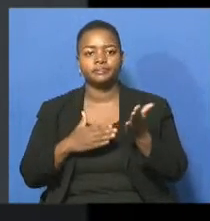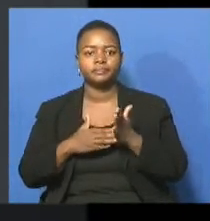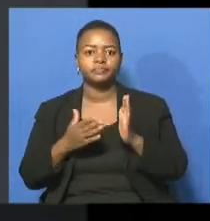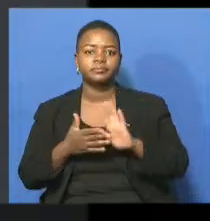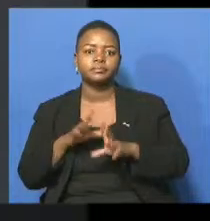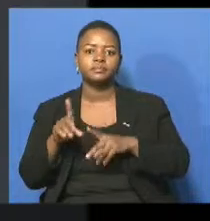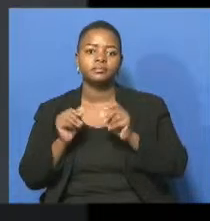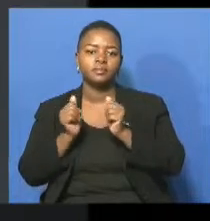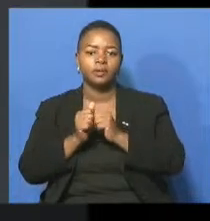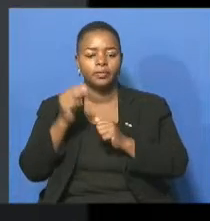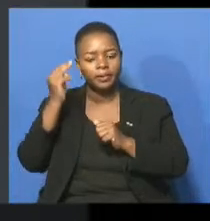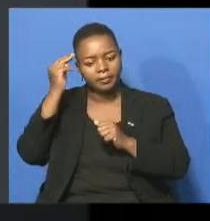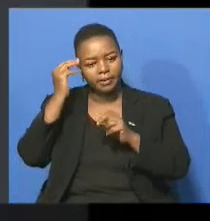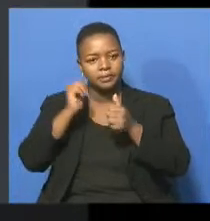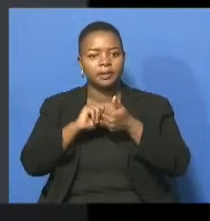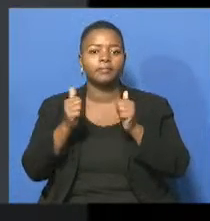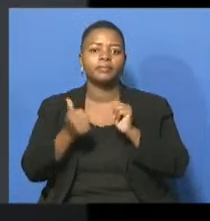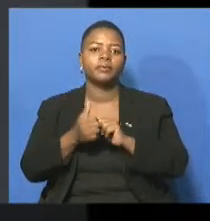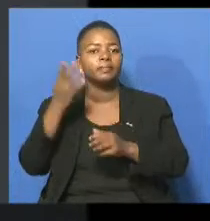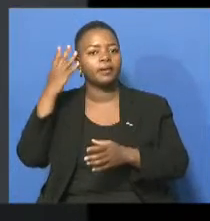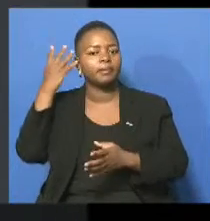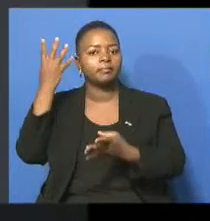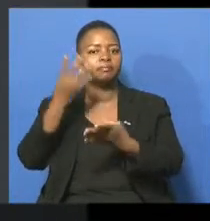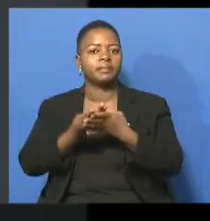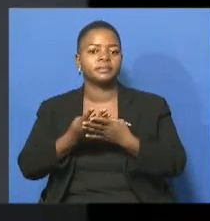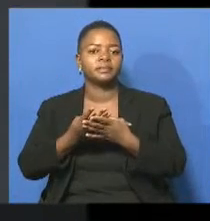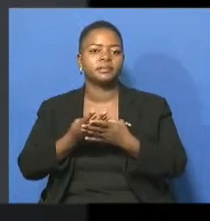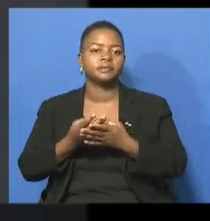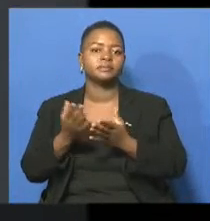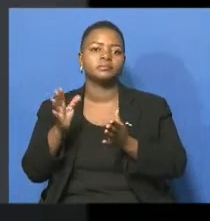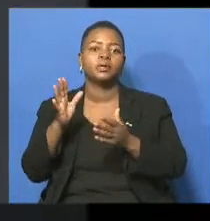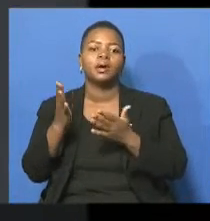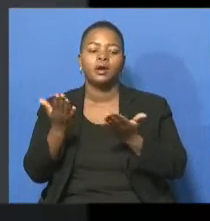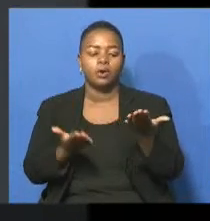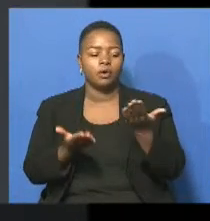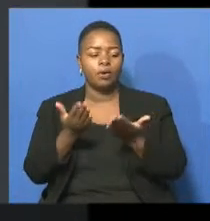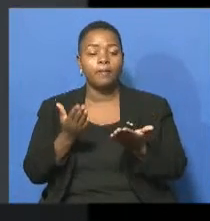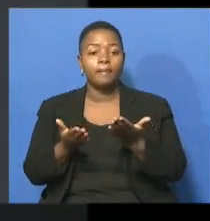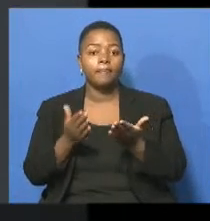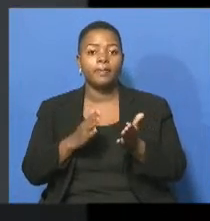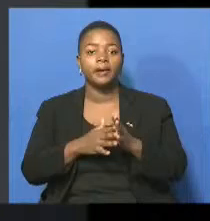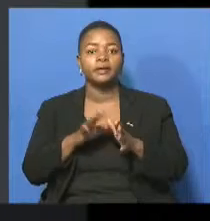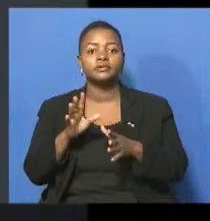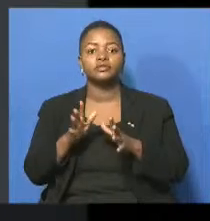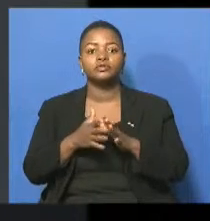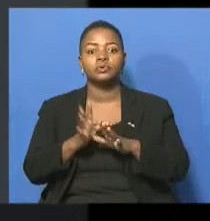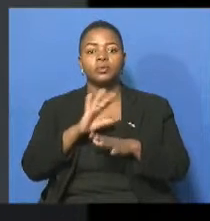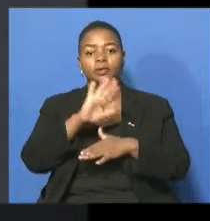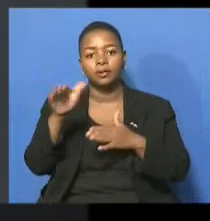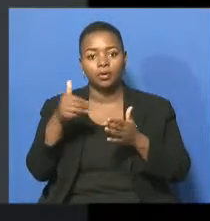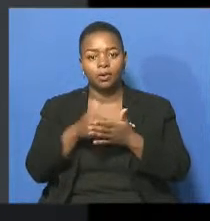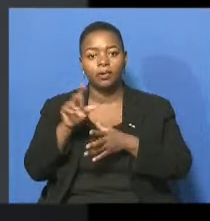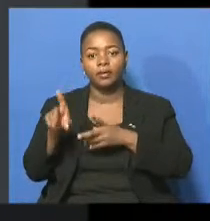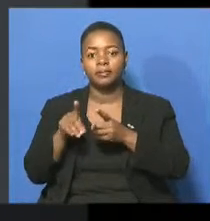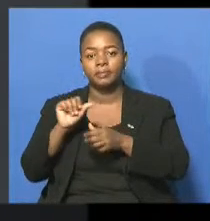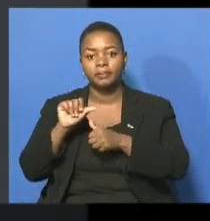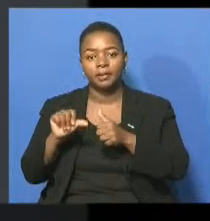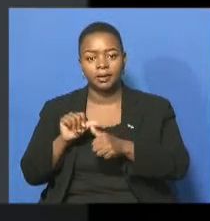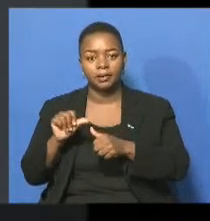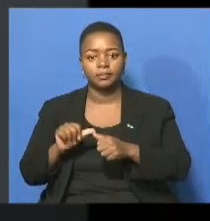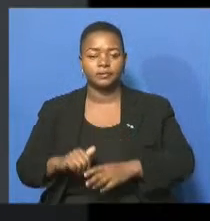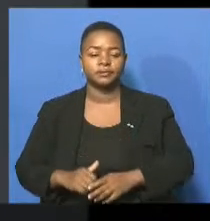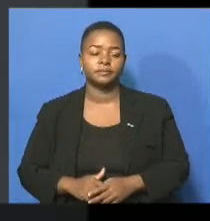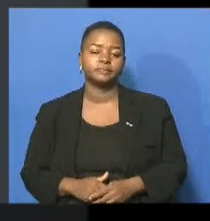of people with mental illness in prisons compared to the general population.